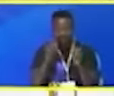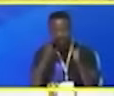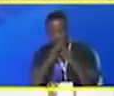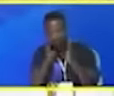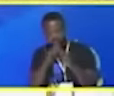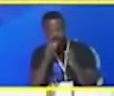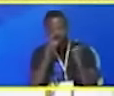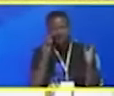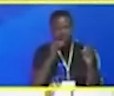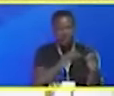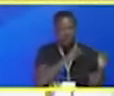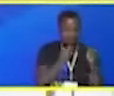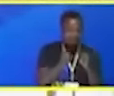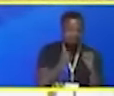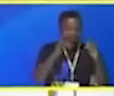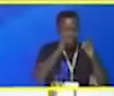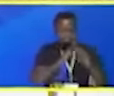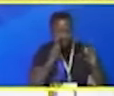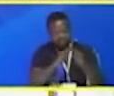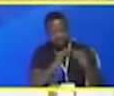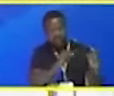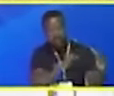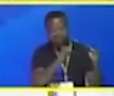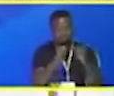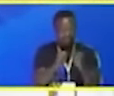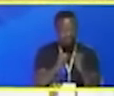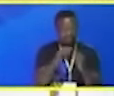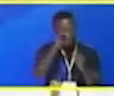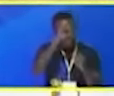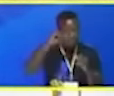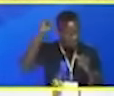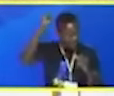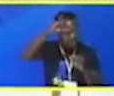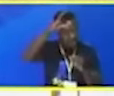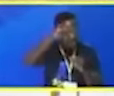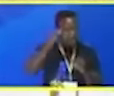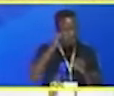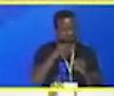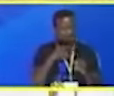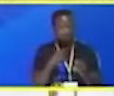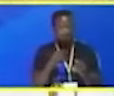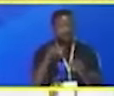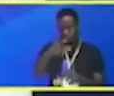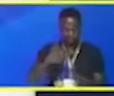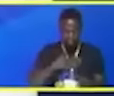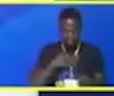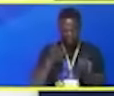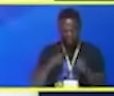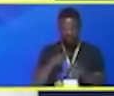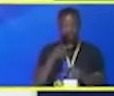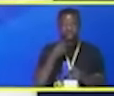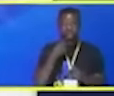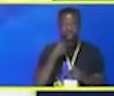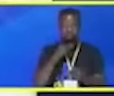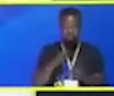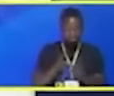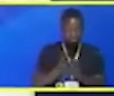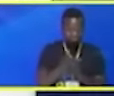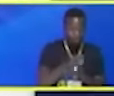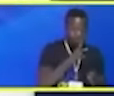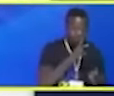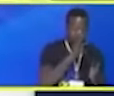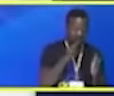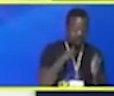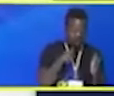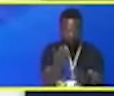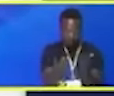and conventions, around anointed men and women of God, around great books, and pass through the waters, I will be with